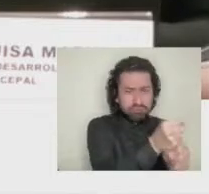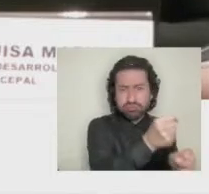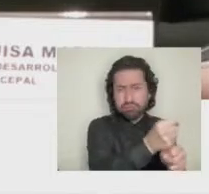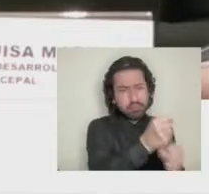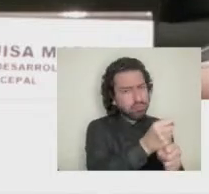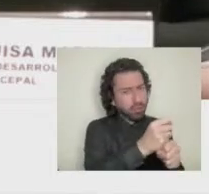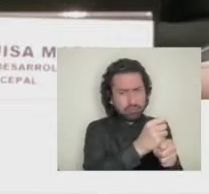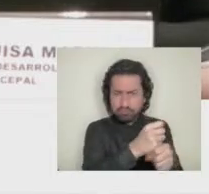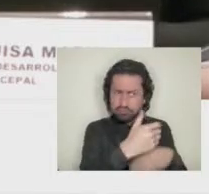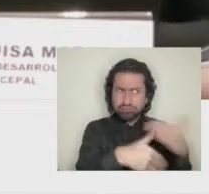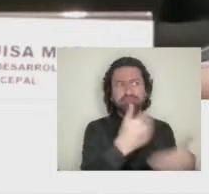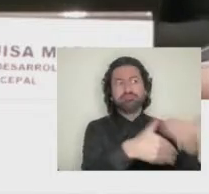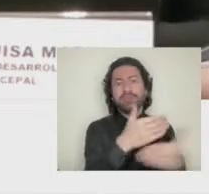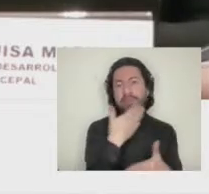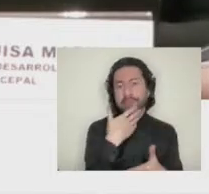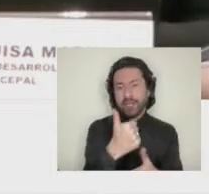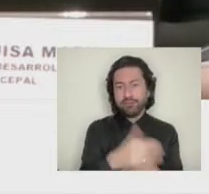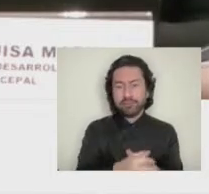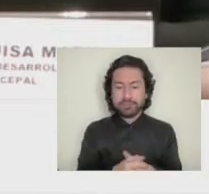productive.